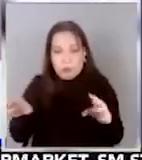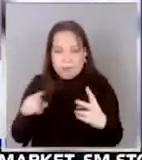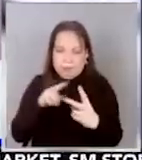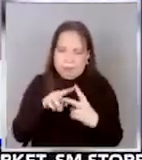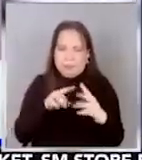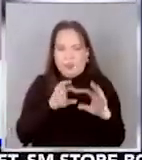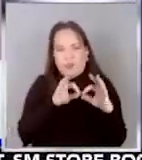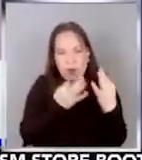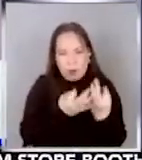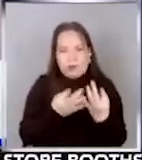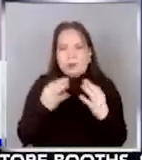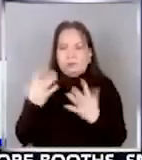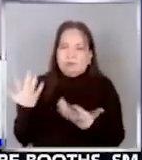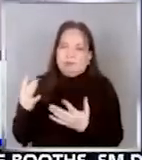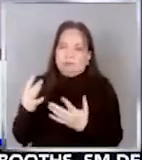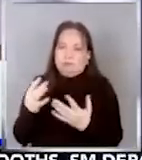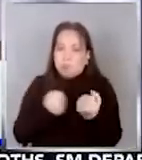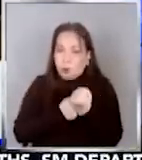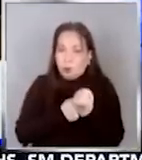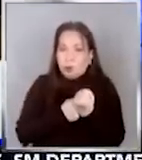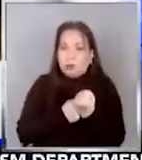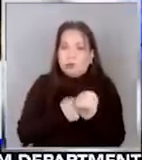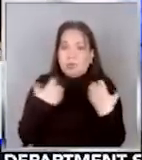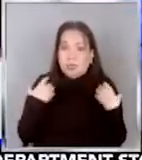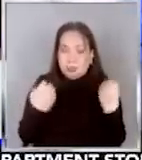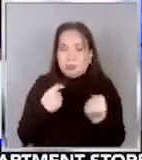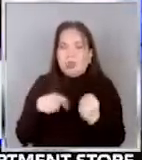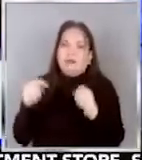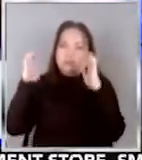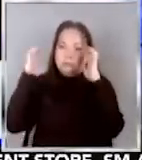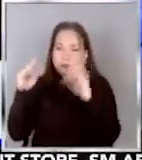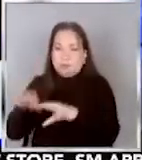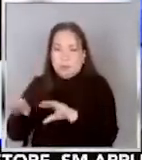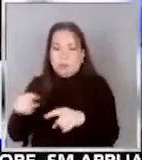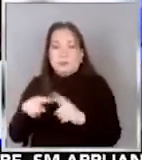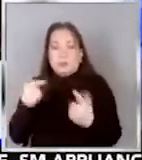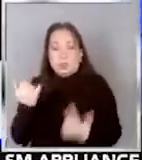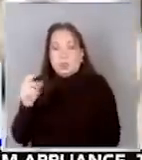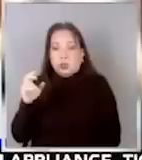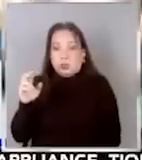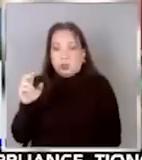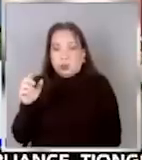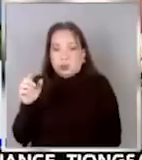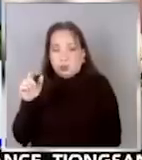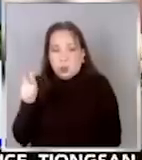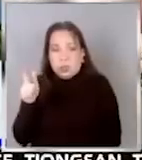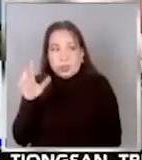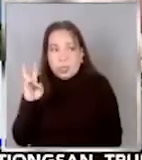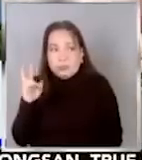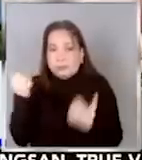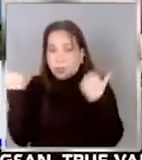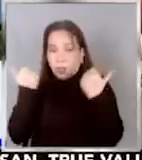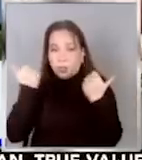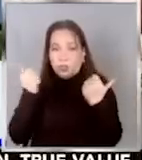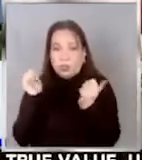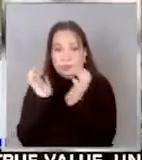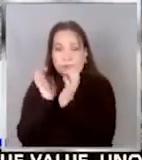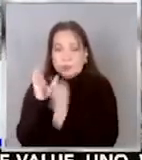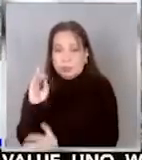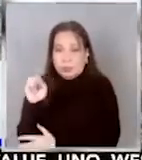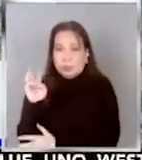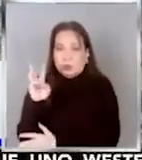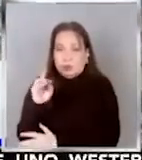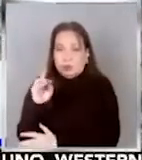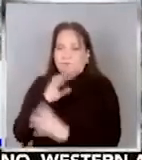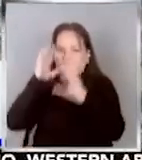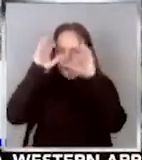Pangulo sa 72nd anibersaryo ng Department of Social Welfare and Development na ayon sa Pangulo ay malaking kontribusyon